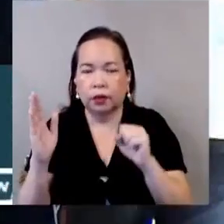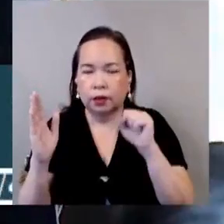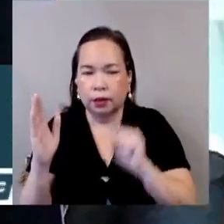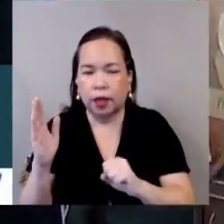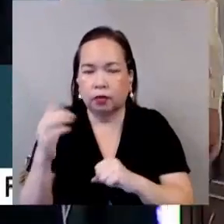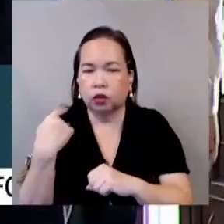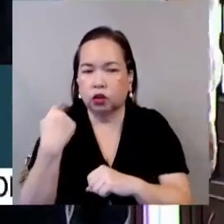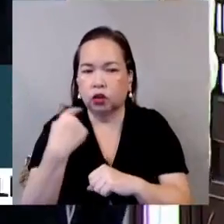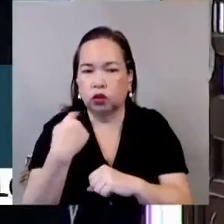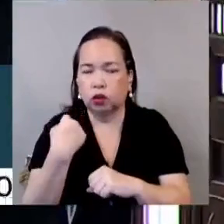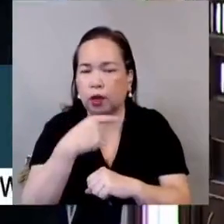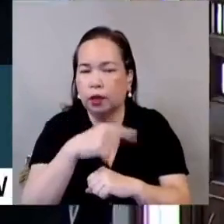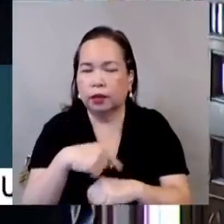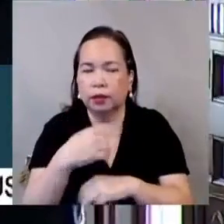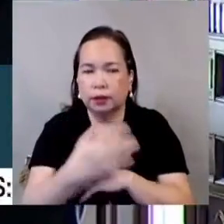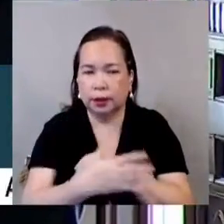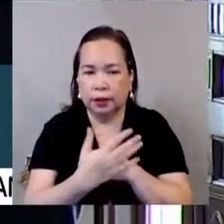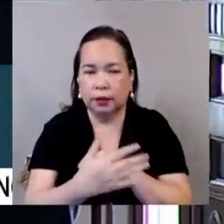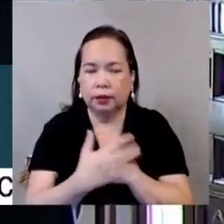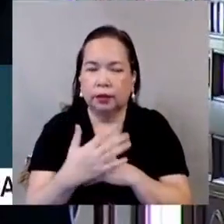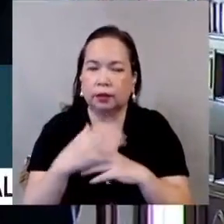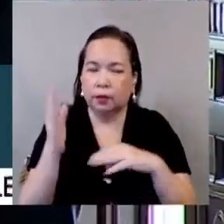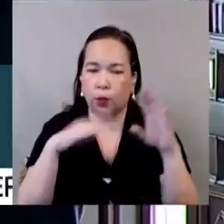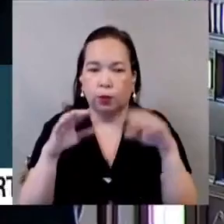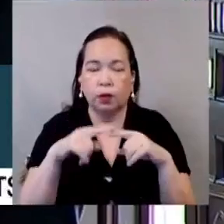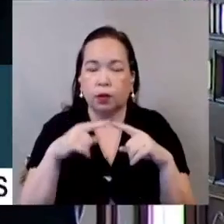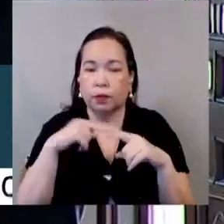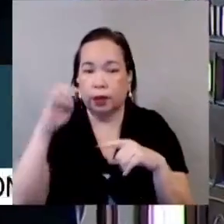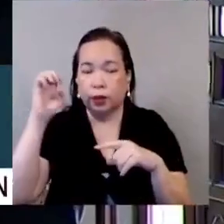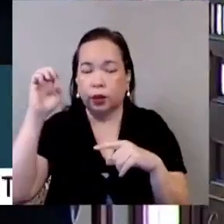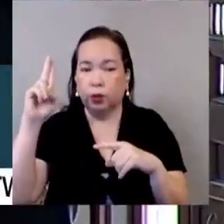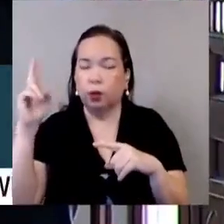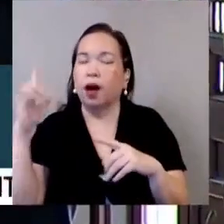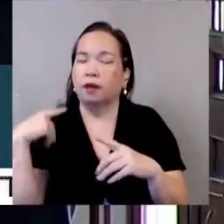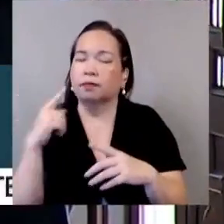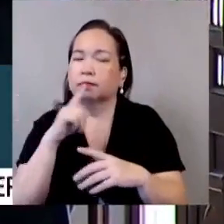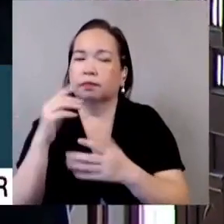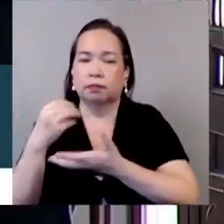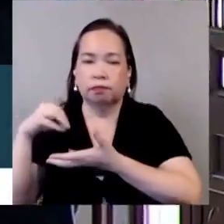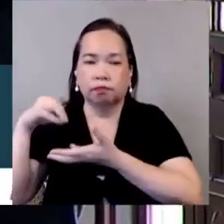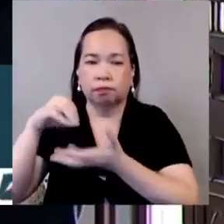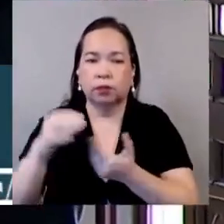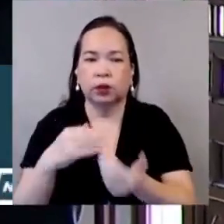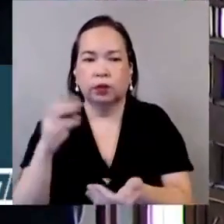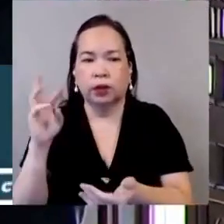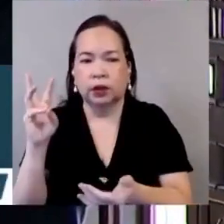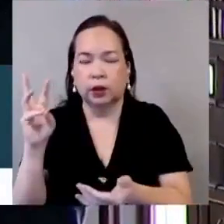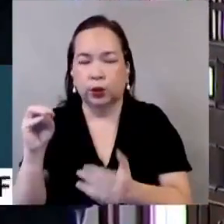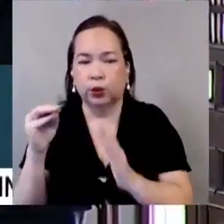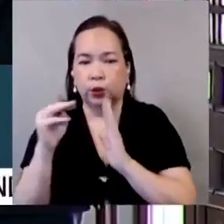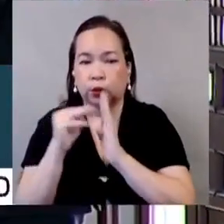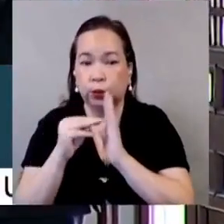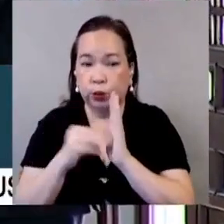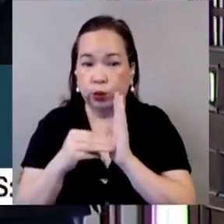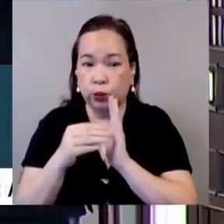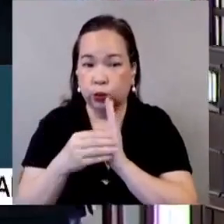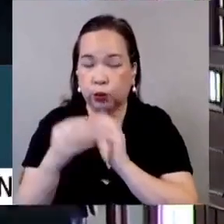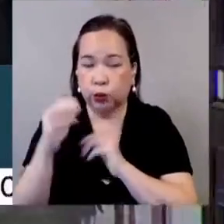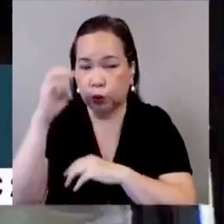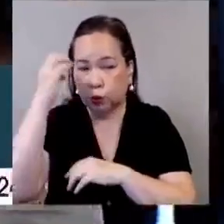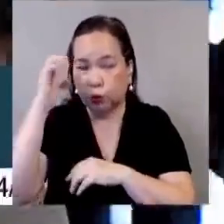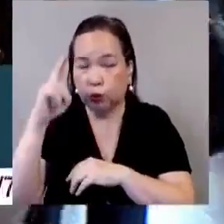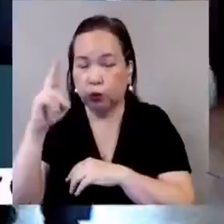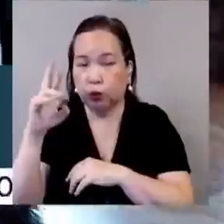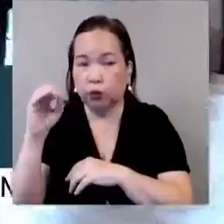a pledge of aid. She says that the EU is ready to give the Philippines around 60 million euros in aid for a green